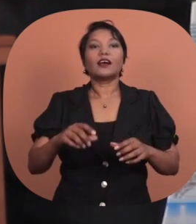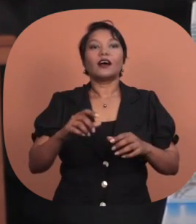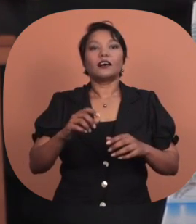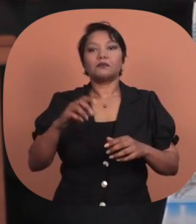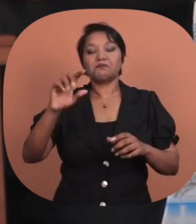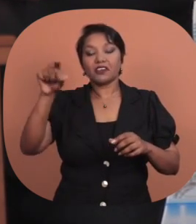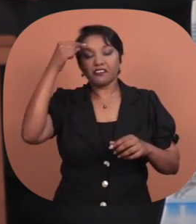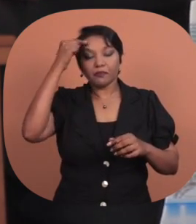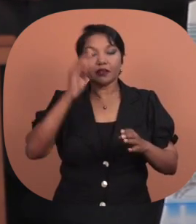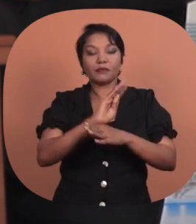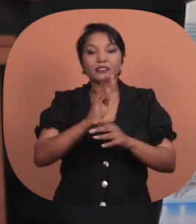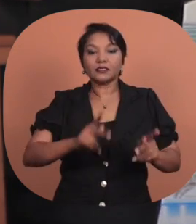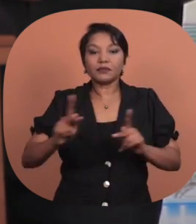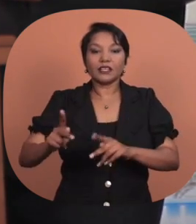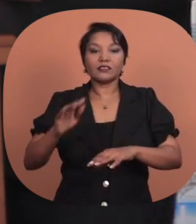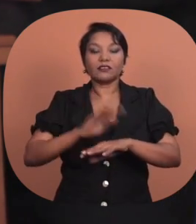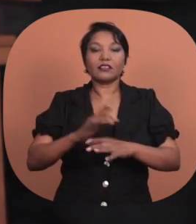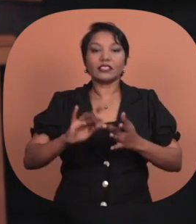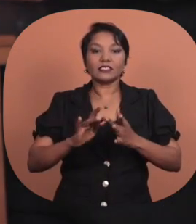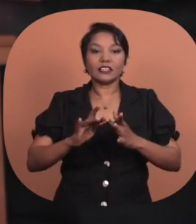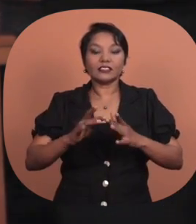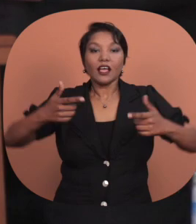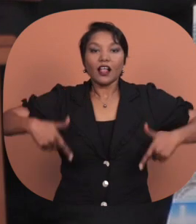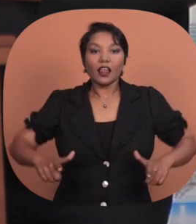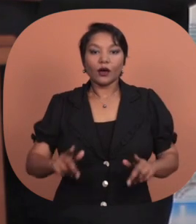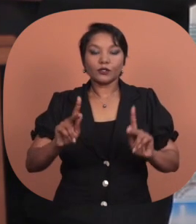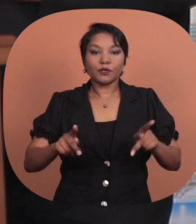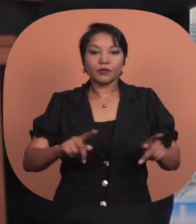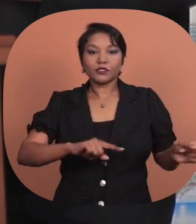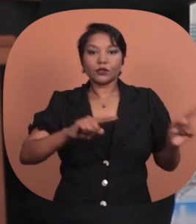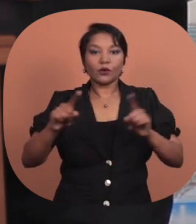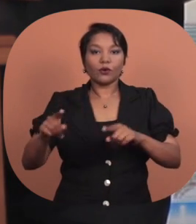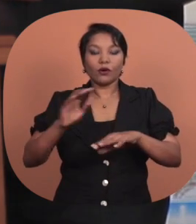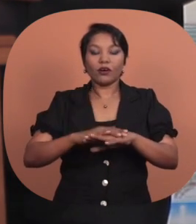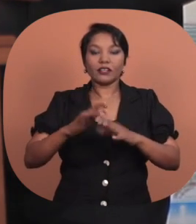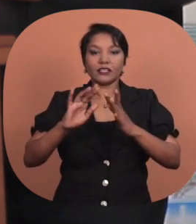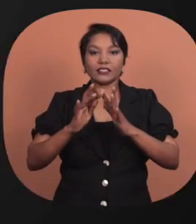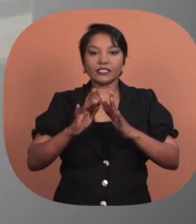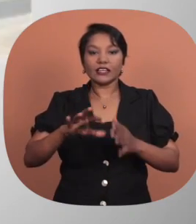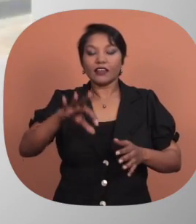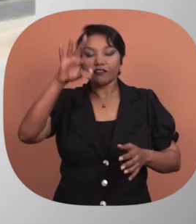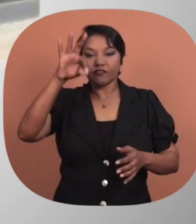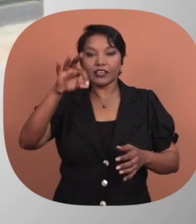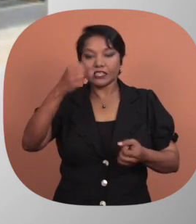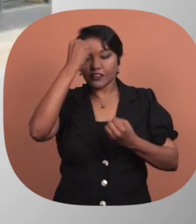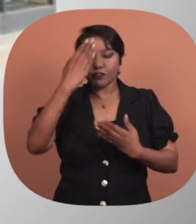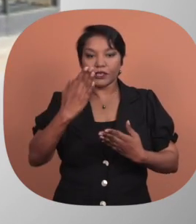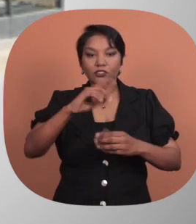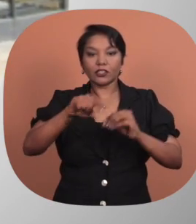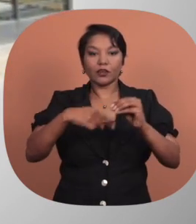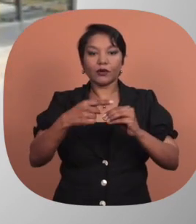that allows for persons to look at tenders that are being offered through government. These portals